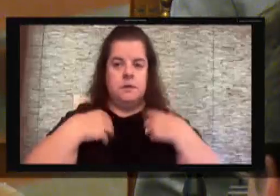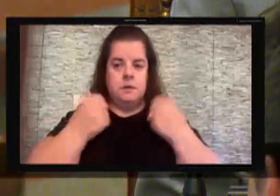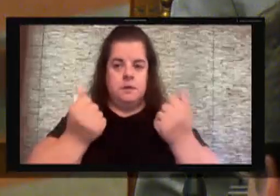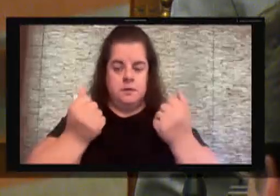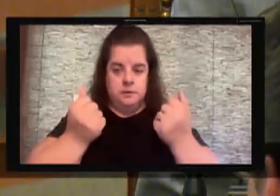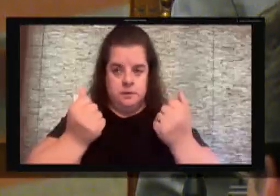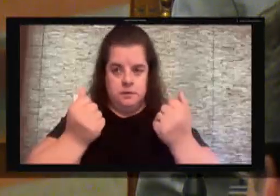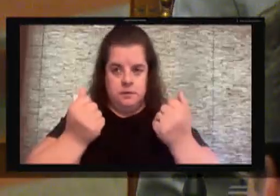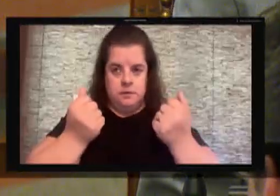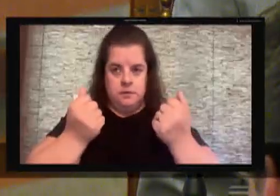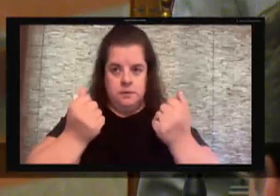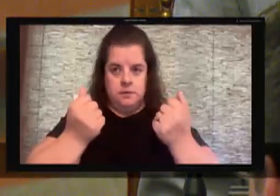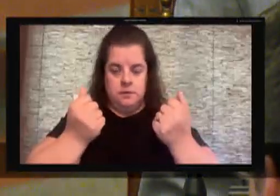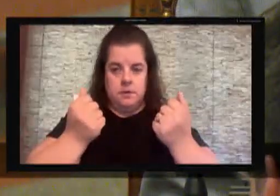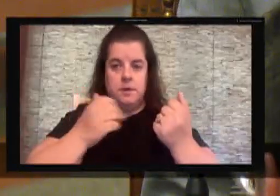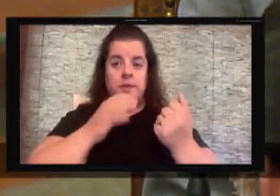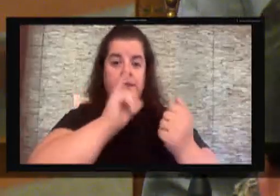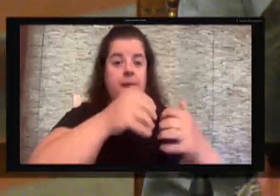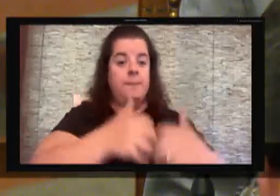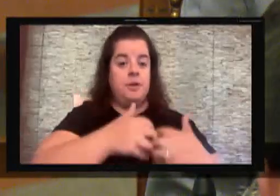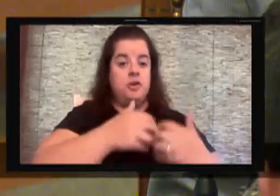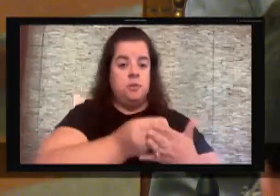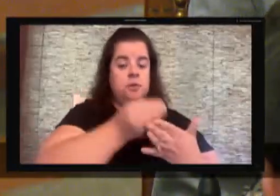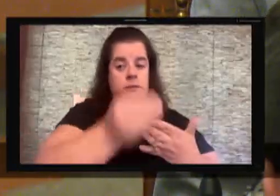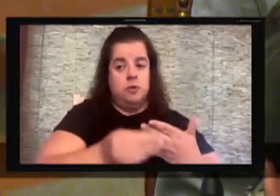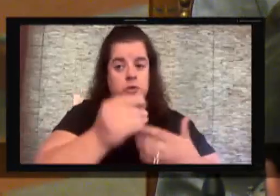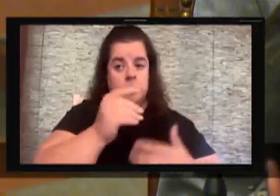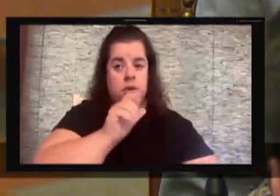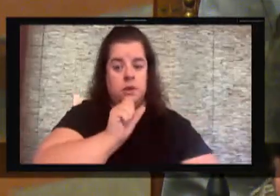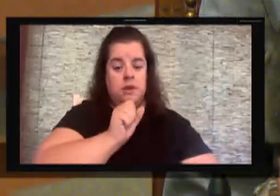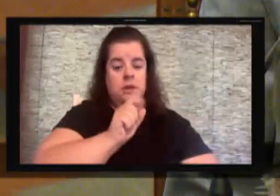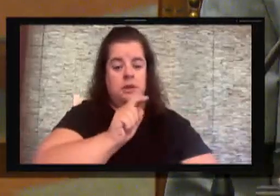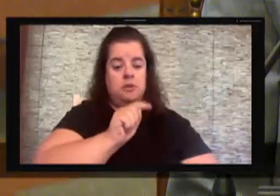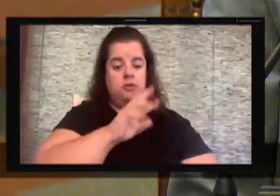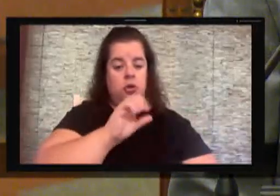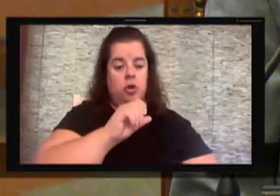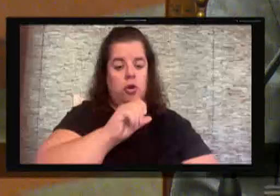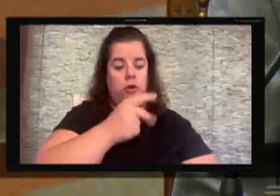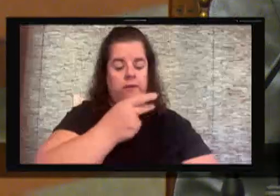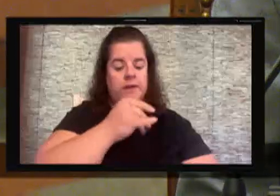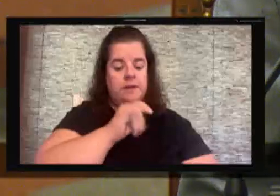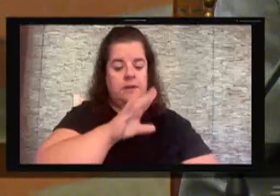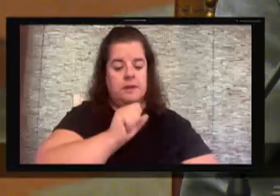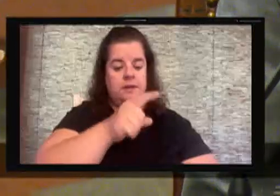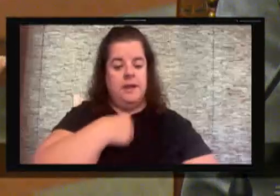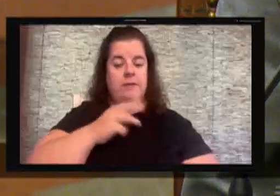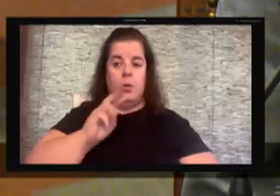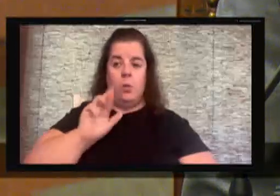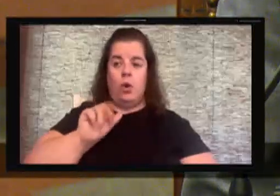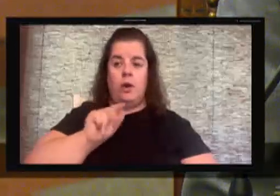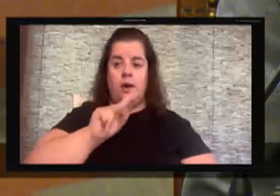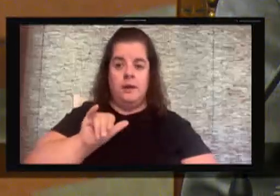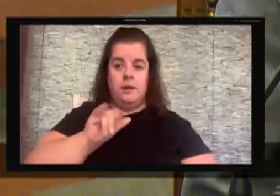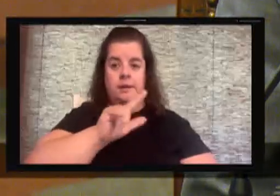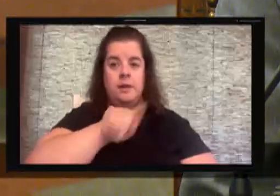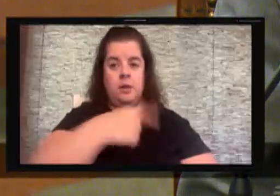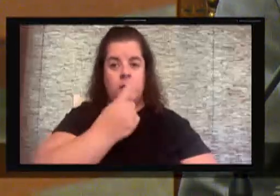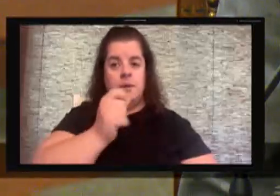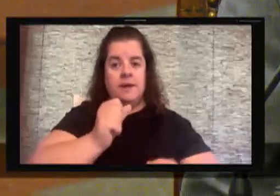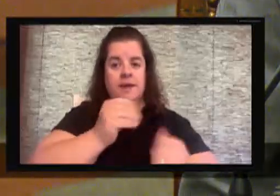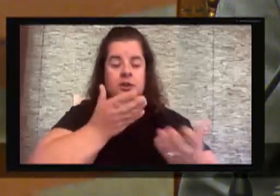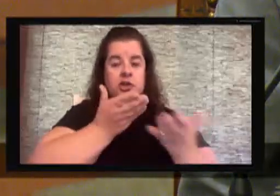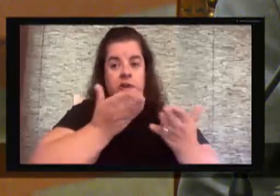the machine was purchased from Astrophysics, and they have the warranty, and they are the only ones that can service the machine.